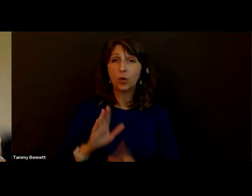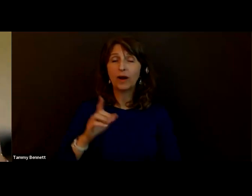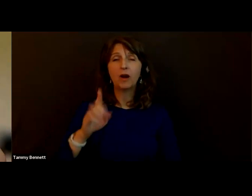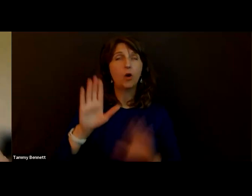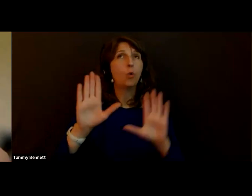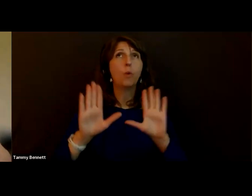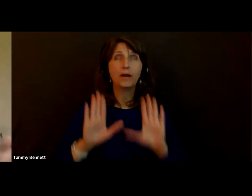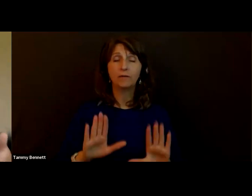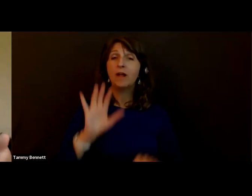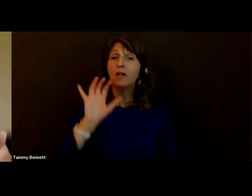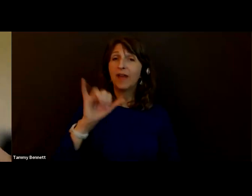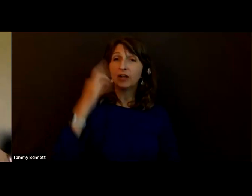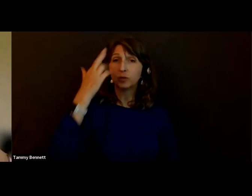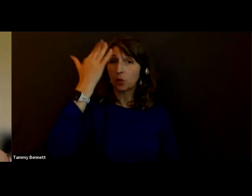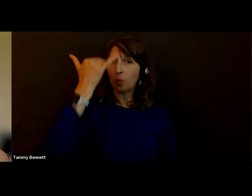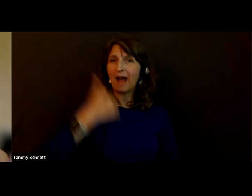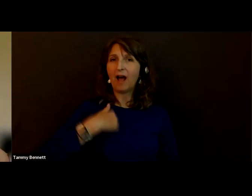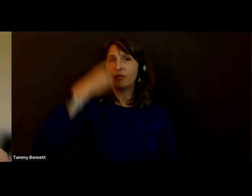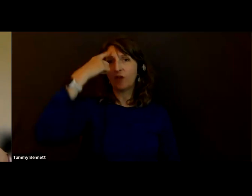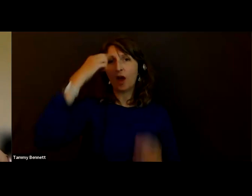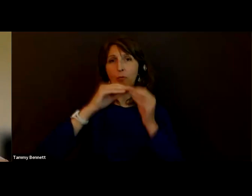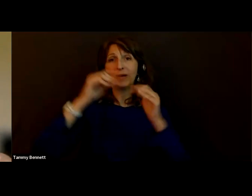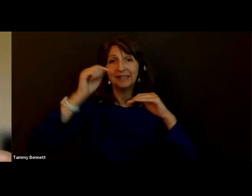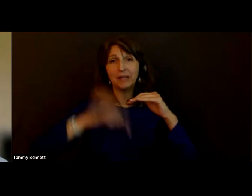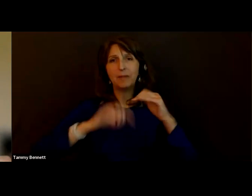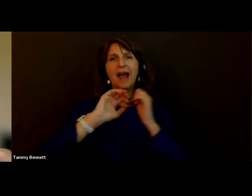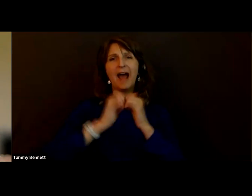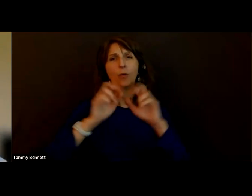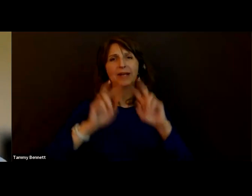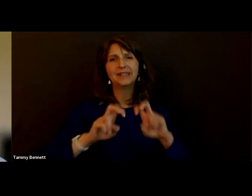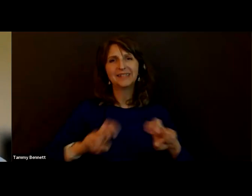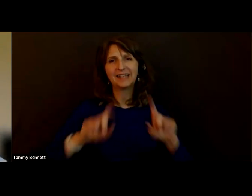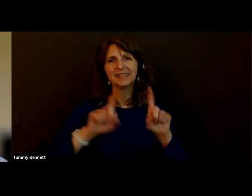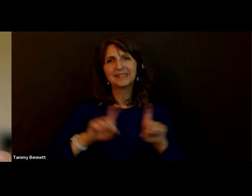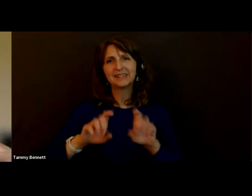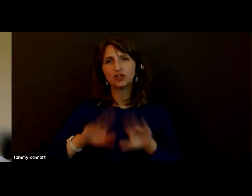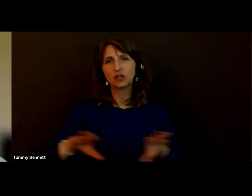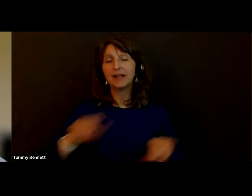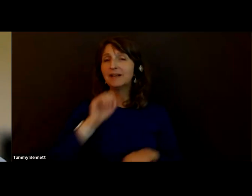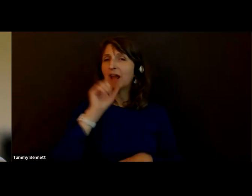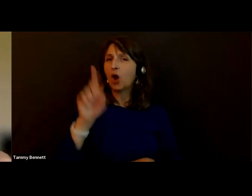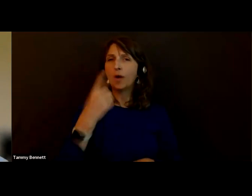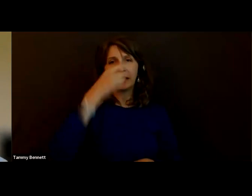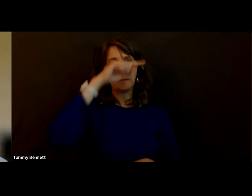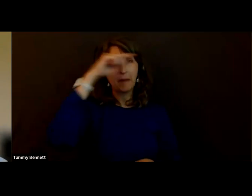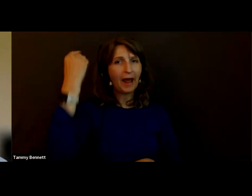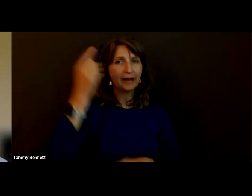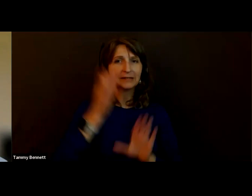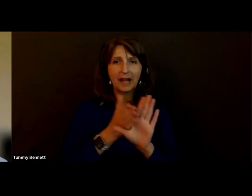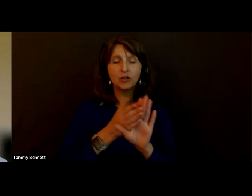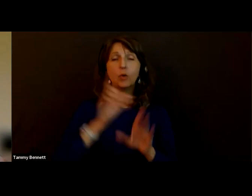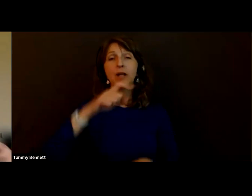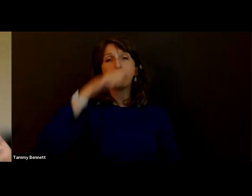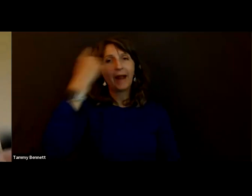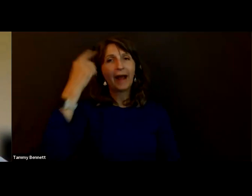more deeply about how we assess children. It's not just a matter of having just Black psychologists. We need Black special